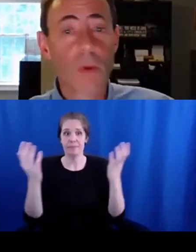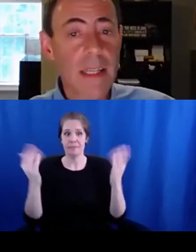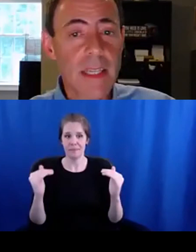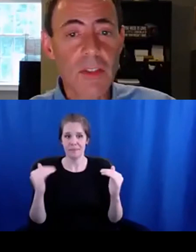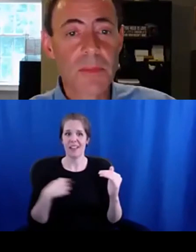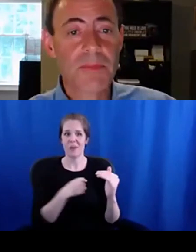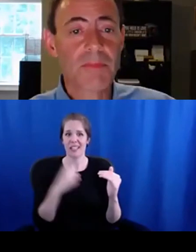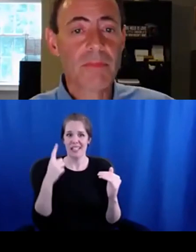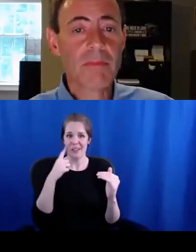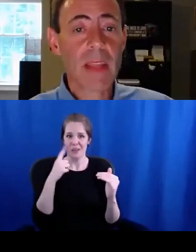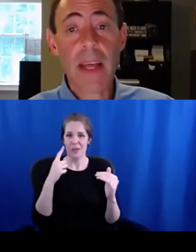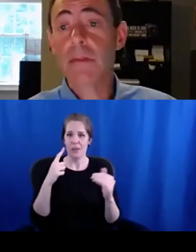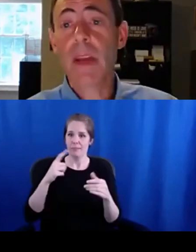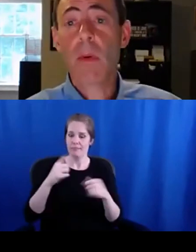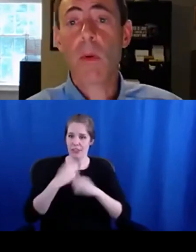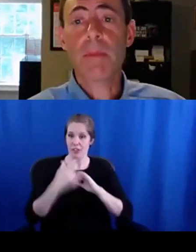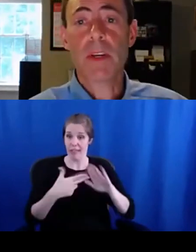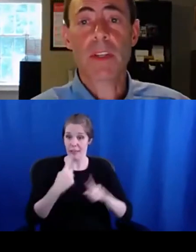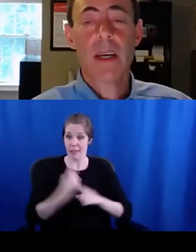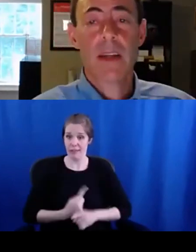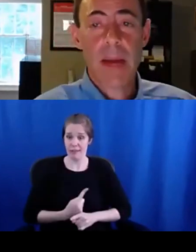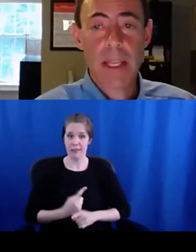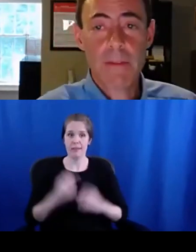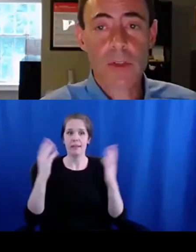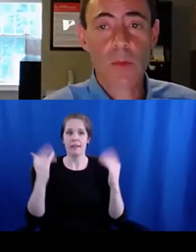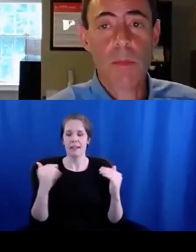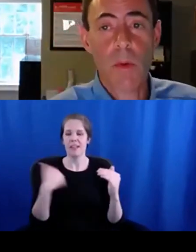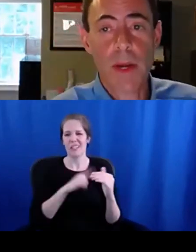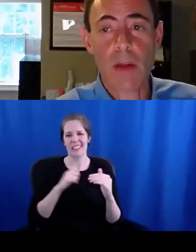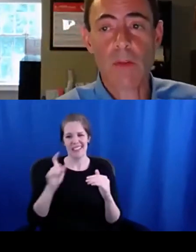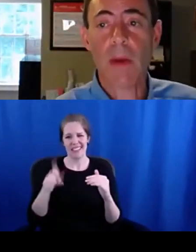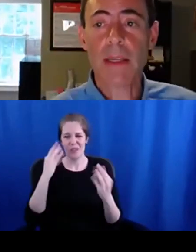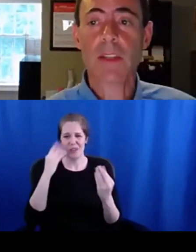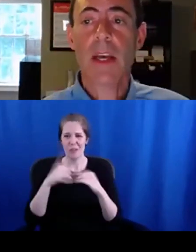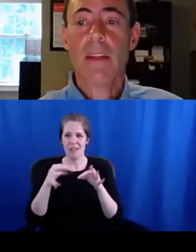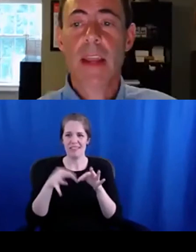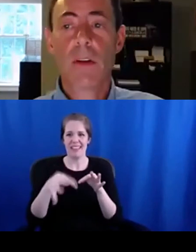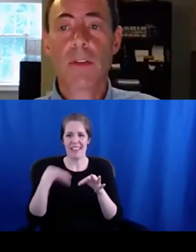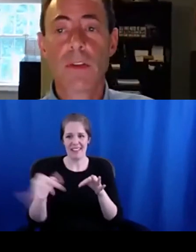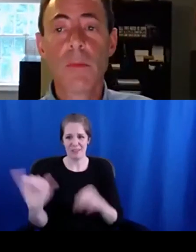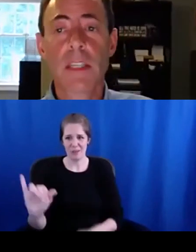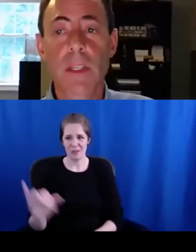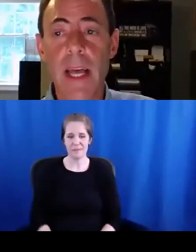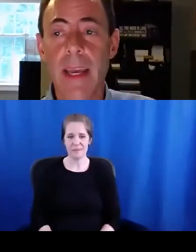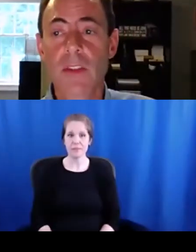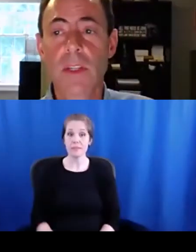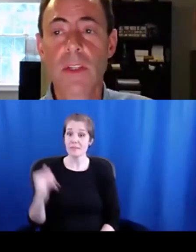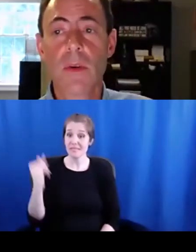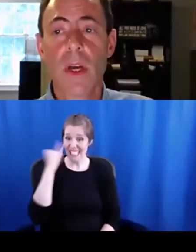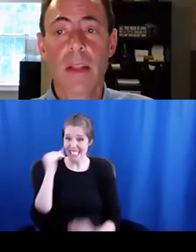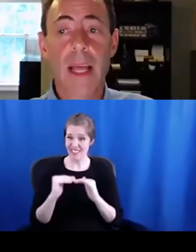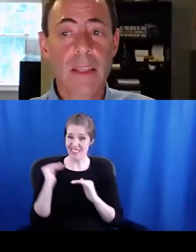running the test. And that's very important because the manufacturers will point out and remind us that if there's too much of a delay, it's going